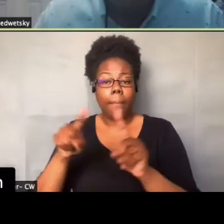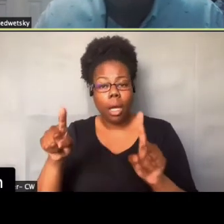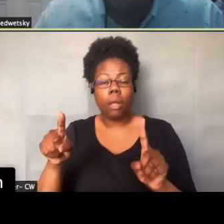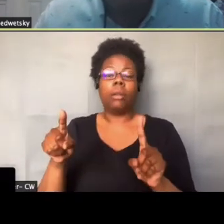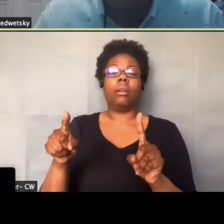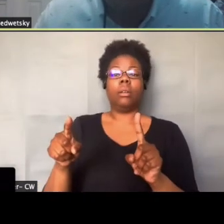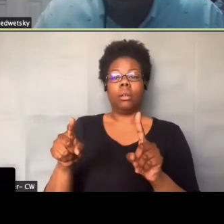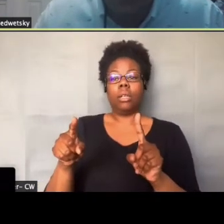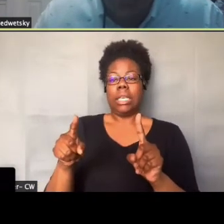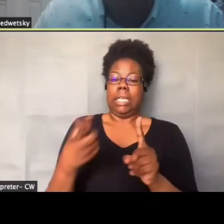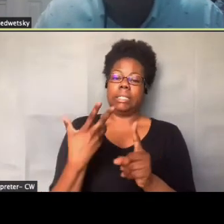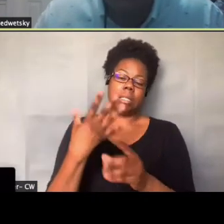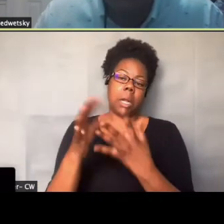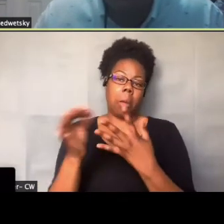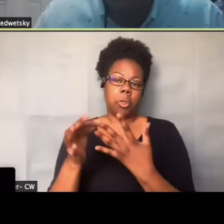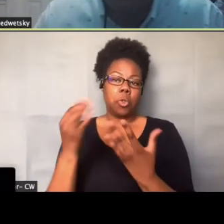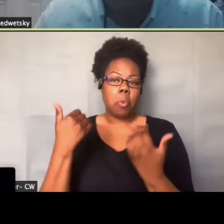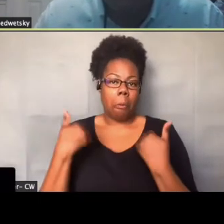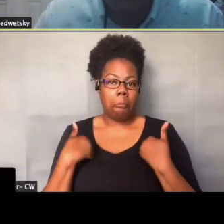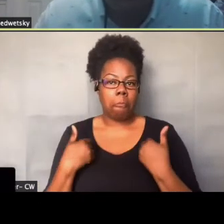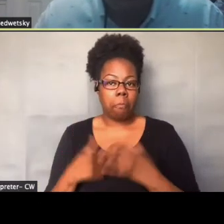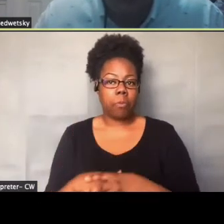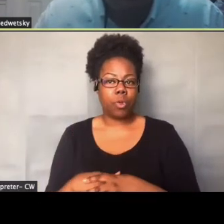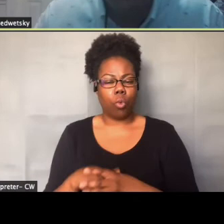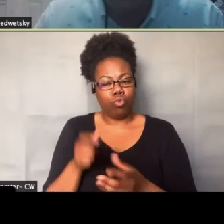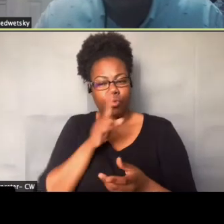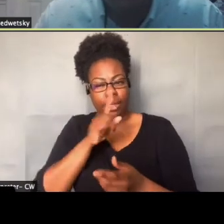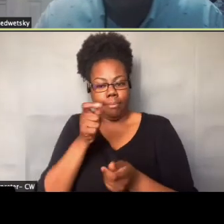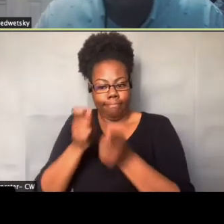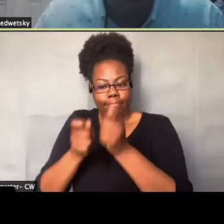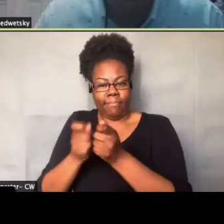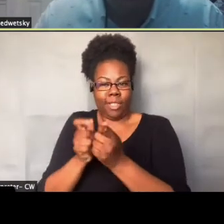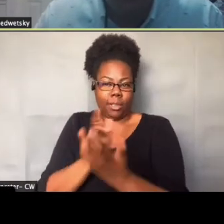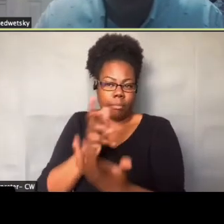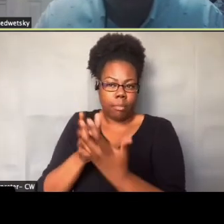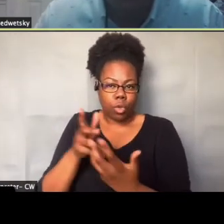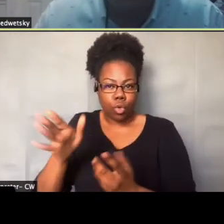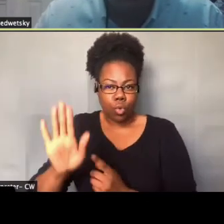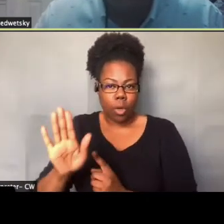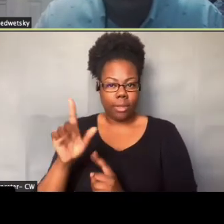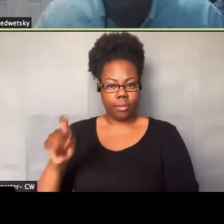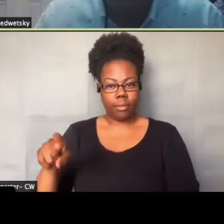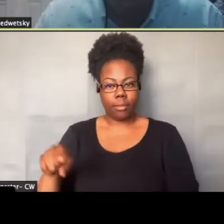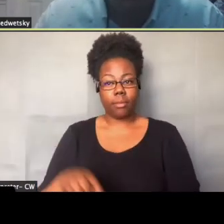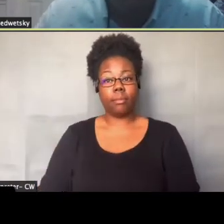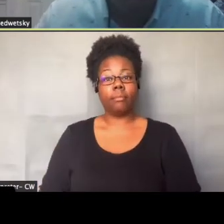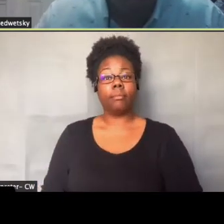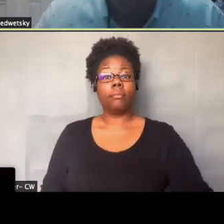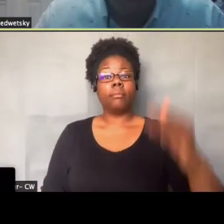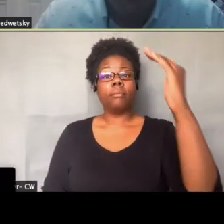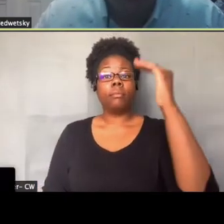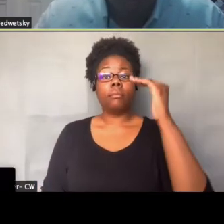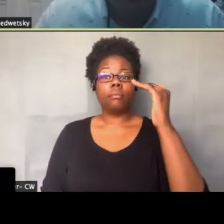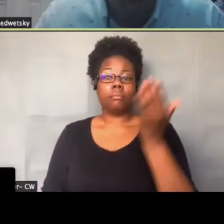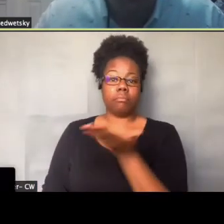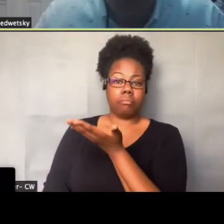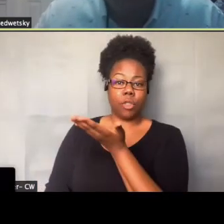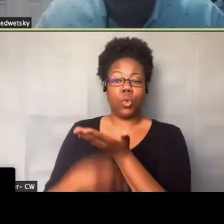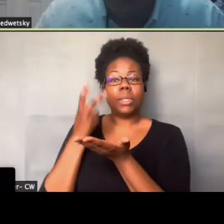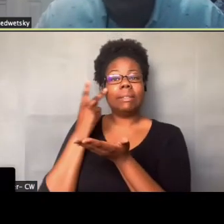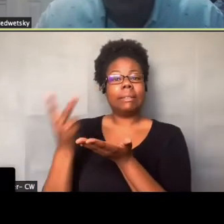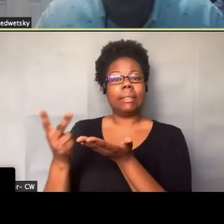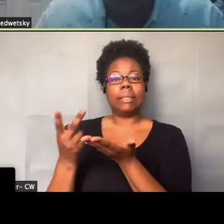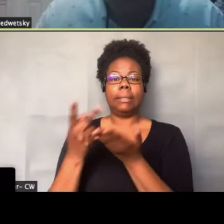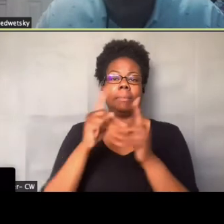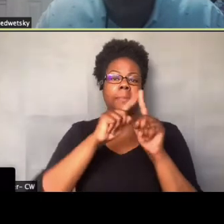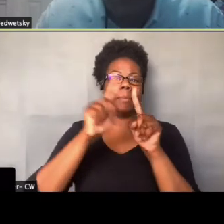And here is just different apps here, like showing you how you can be alerted to a smoke alarm or a doorbell or, alarm